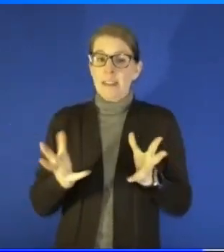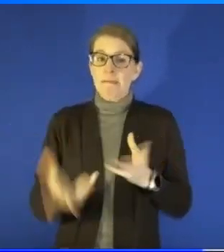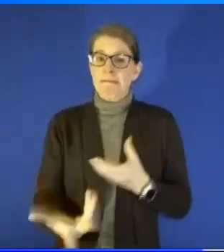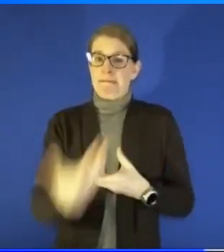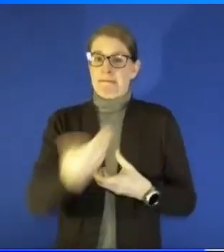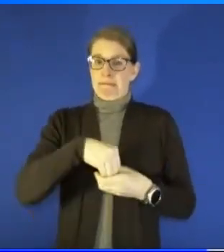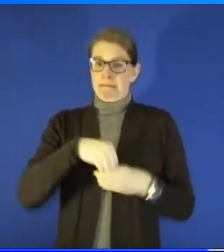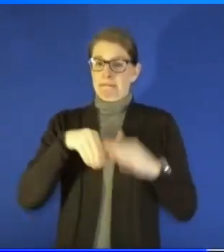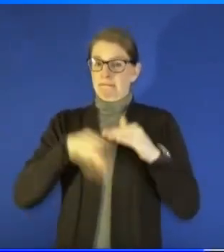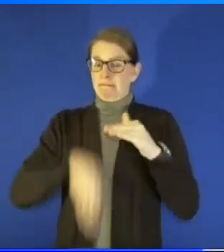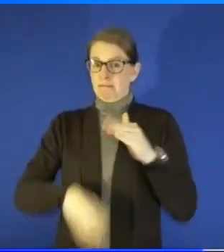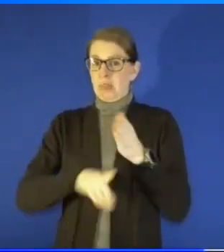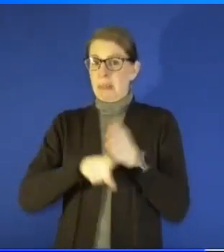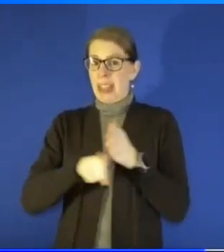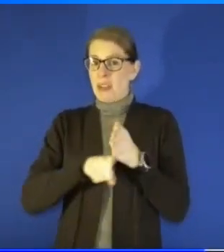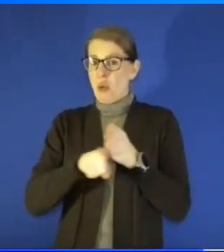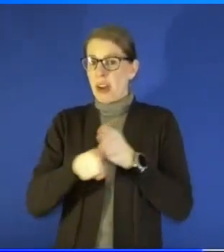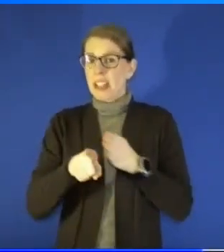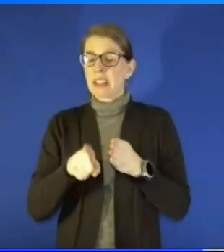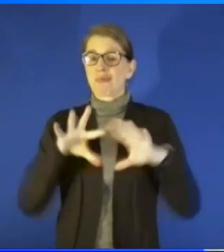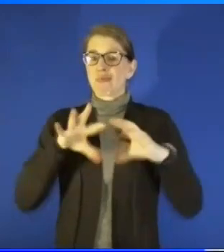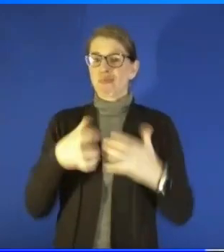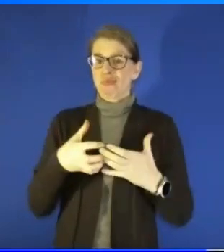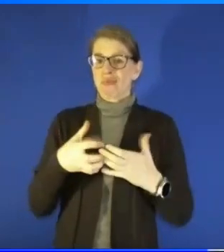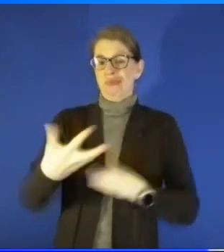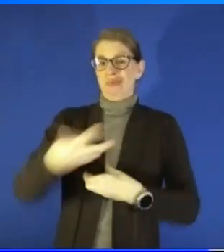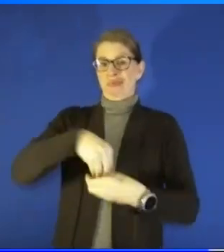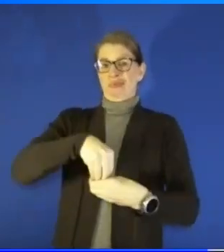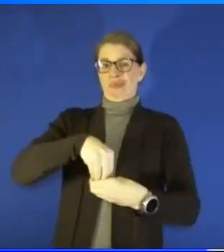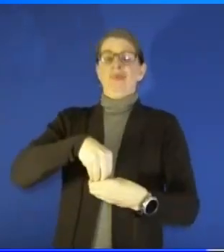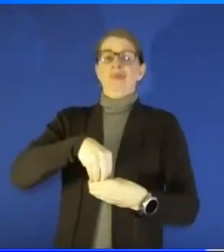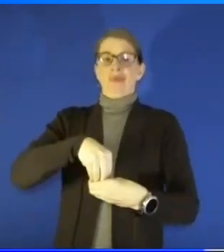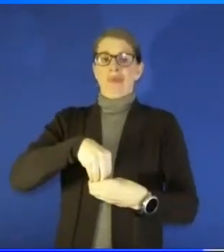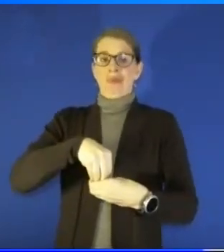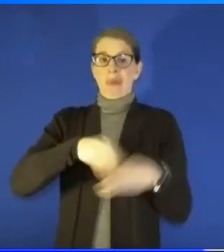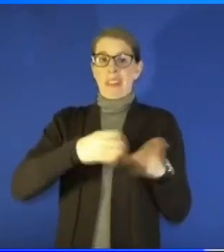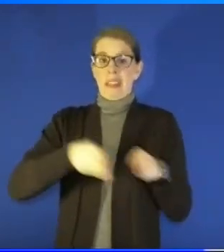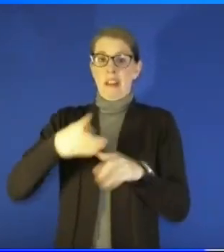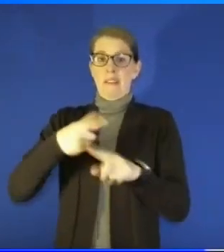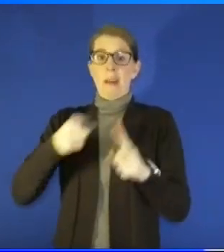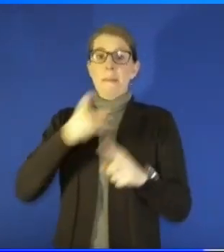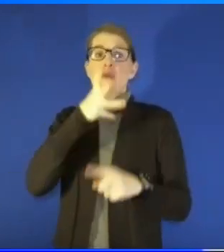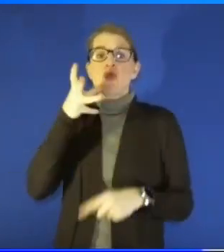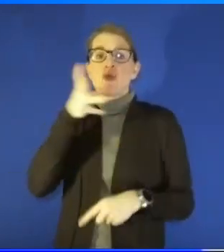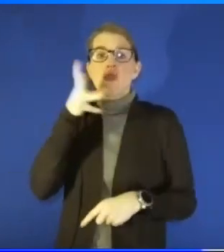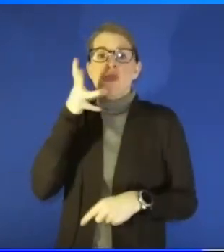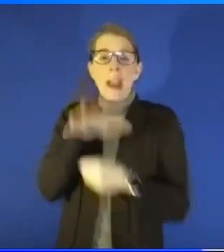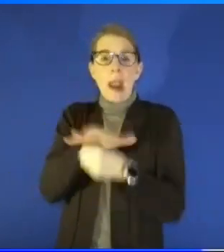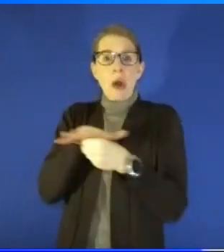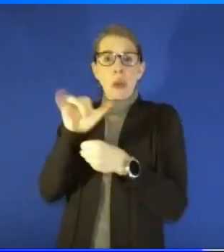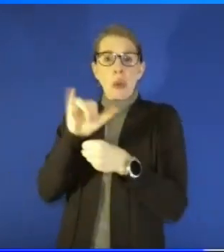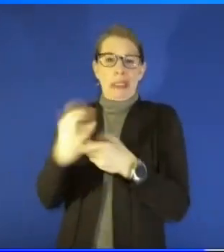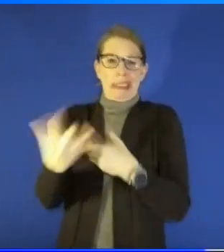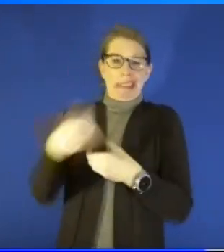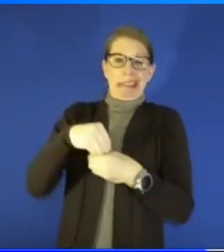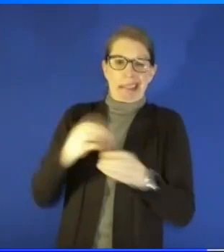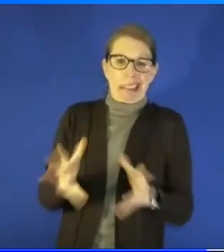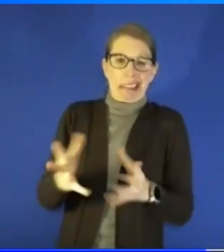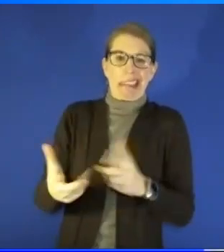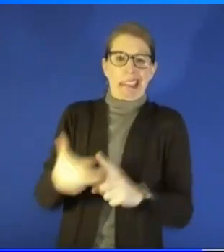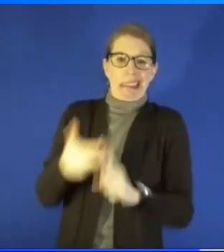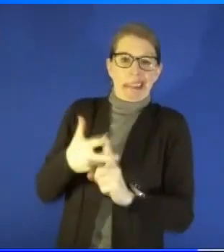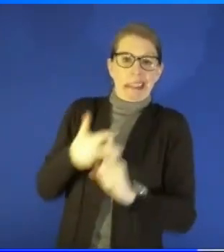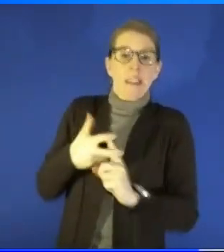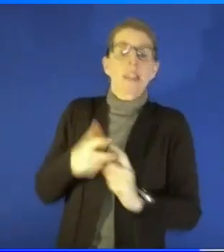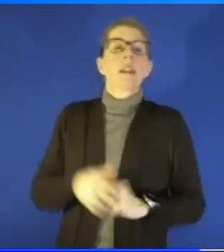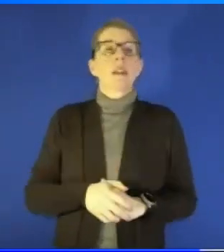underrepresented minorities, to enroll individuals from rural areas. And so one of the unique things we can contribute